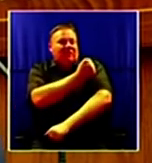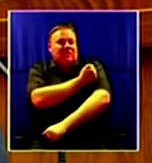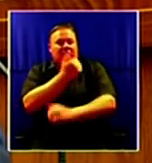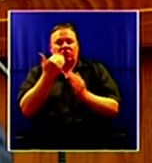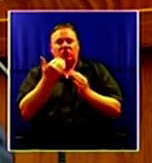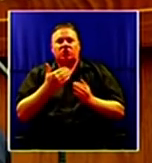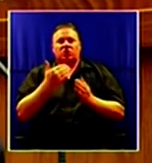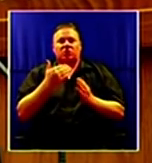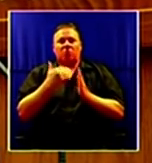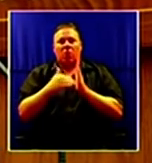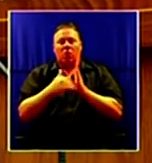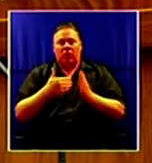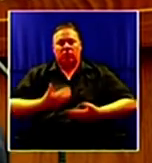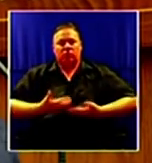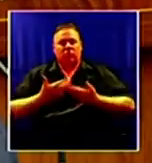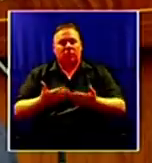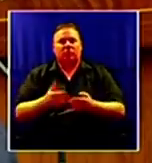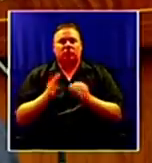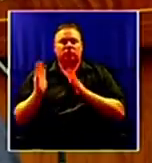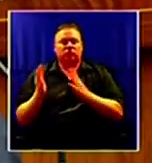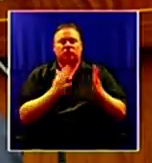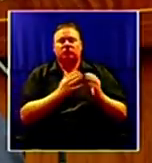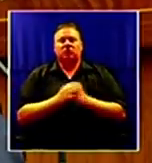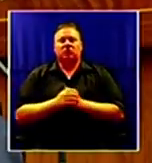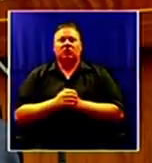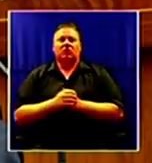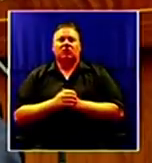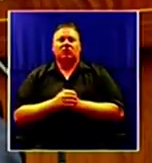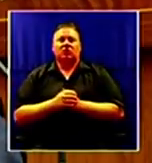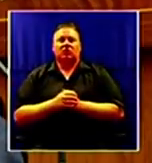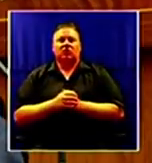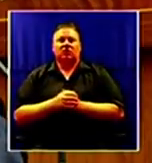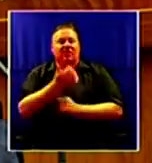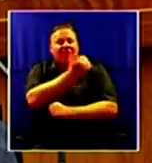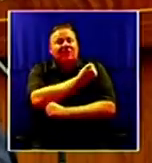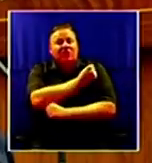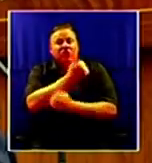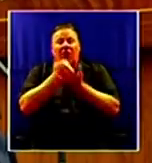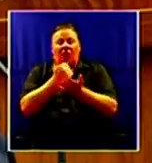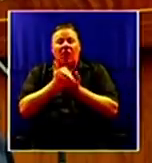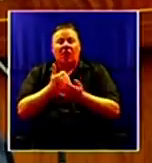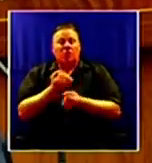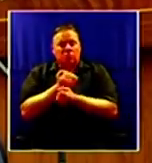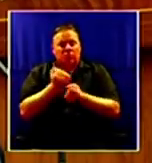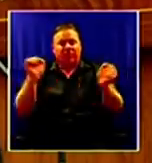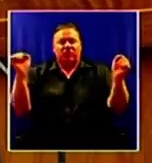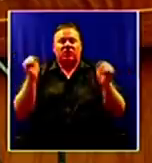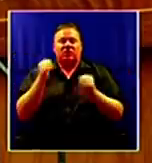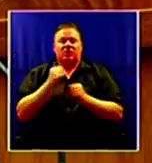emerge from the restrictions that we have experienced to economic